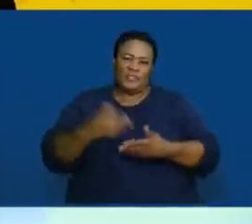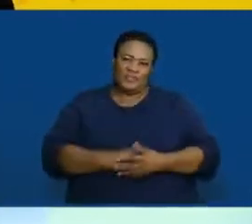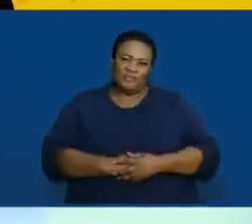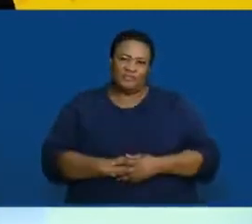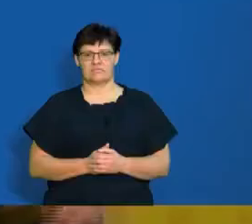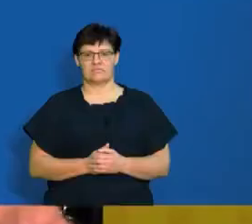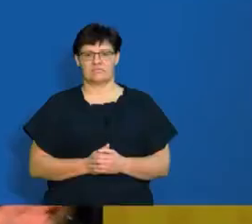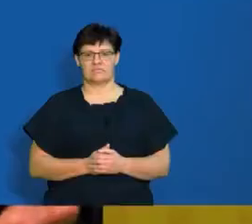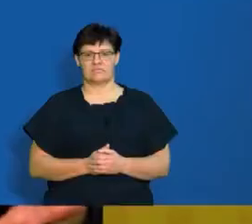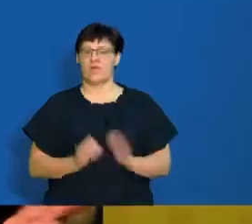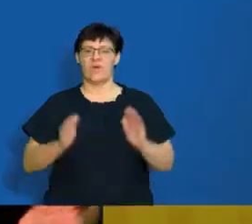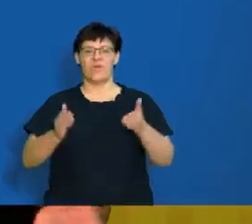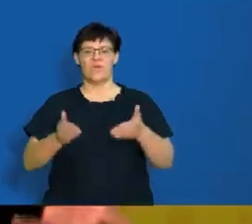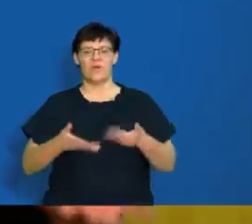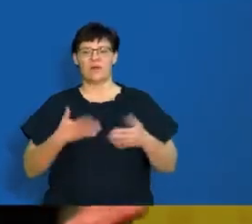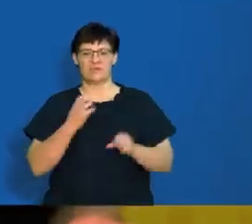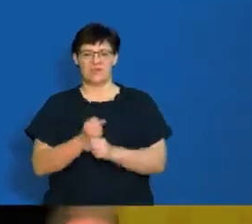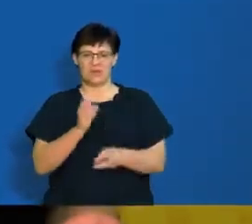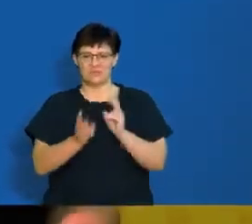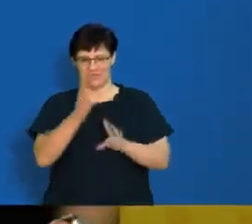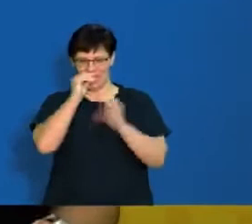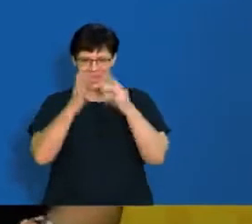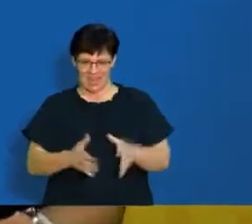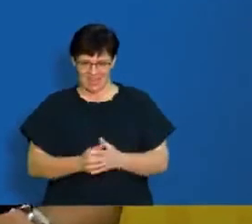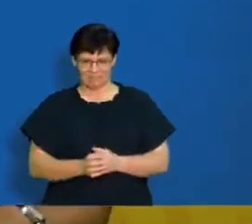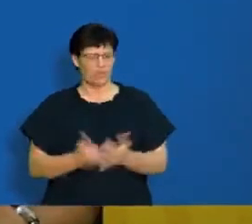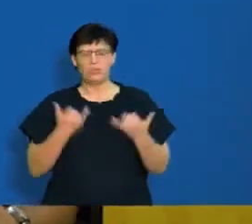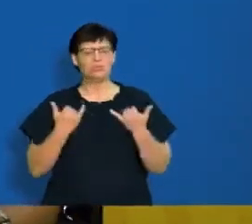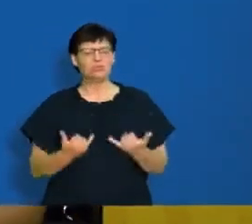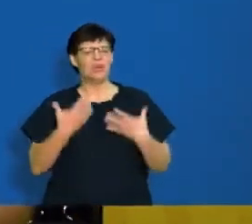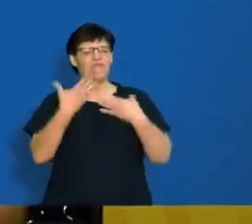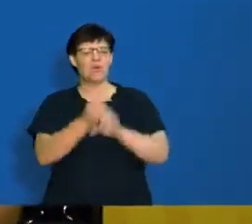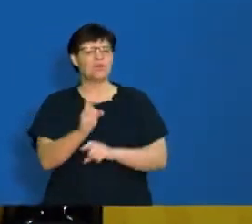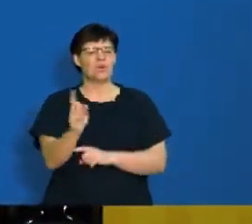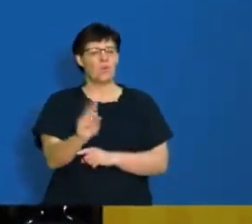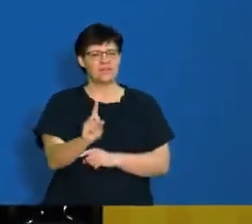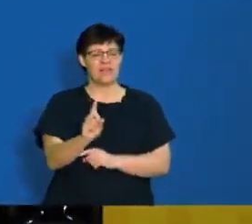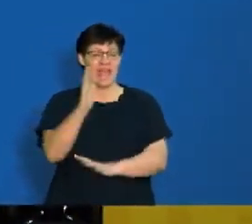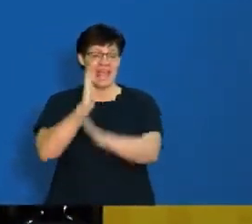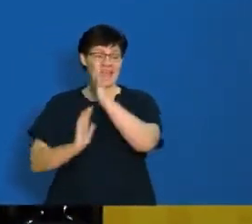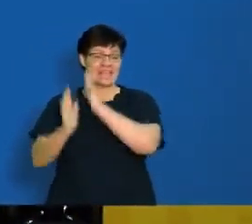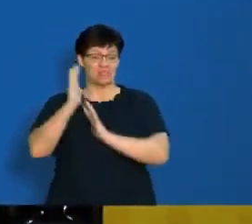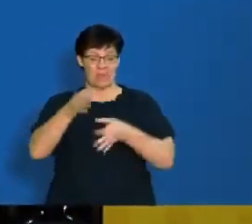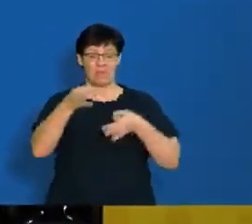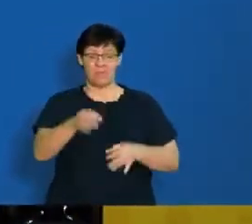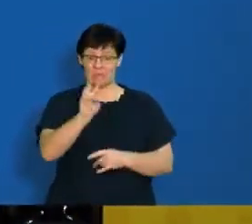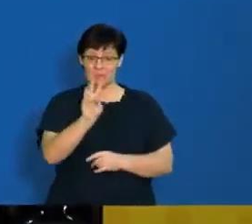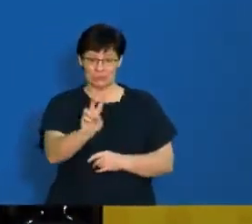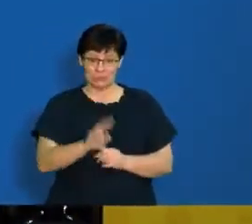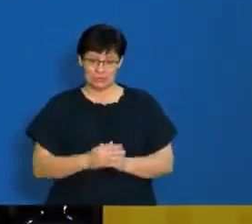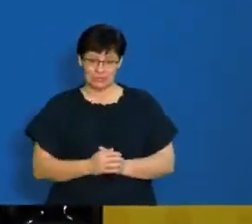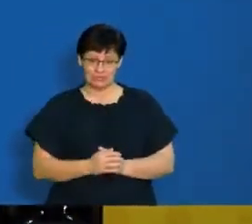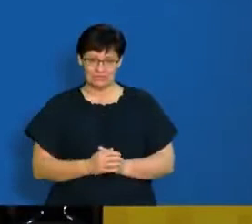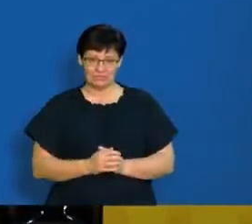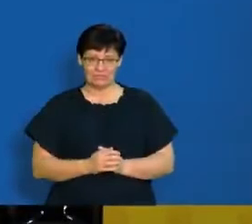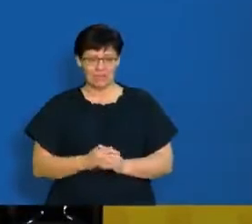you. Welcome, grade 12 learners. Today we are focusing on history paper 2. The